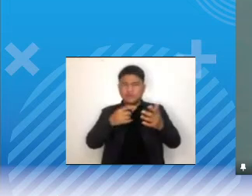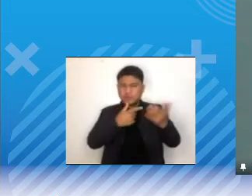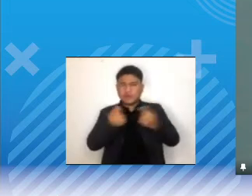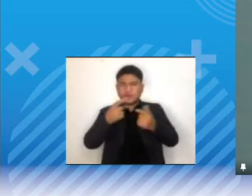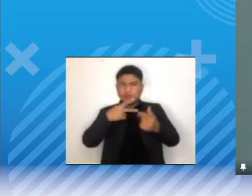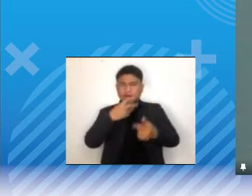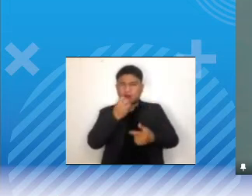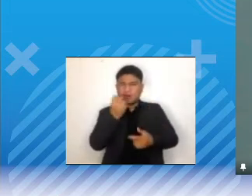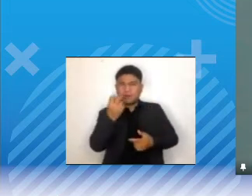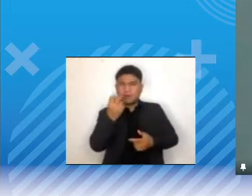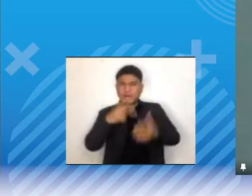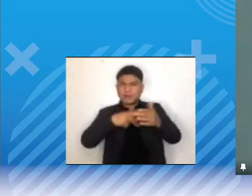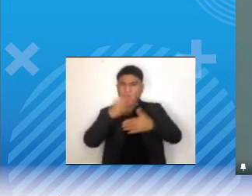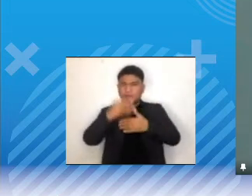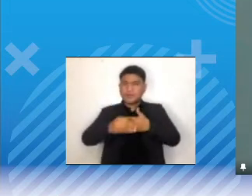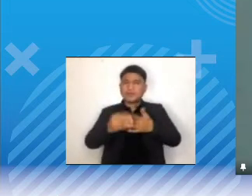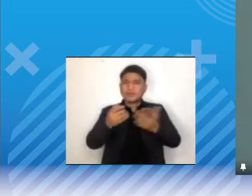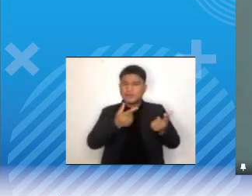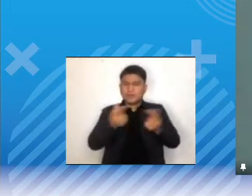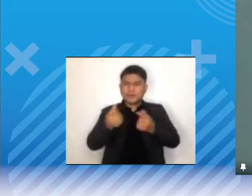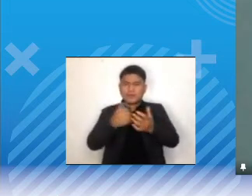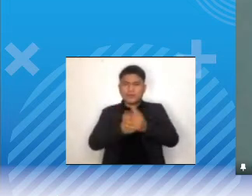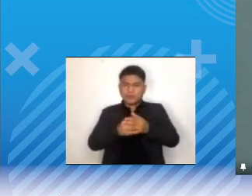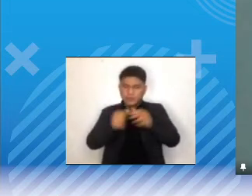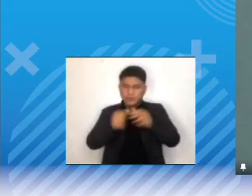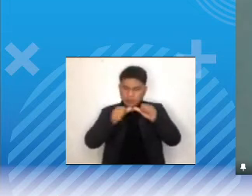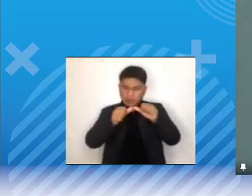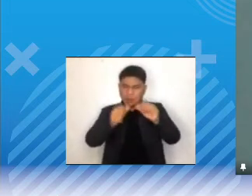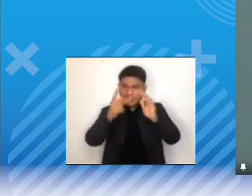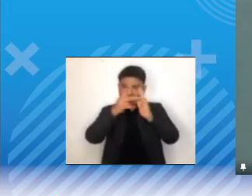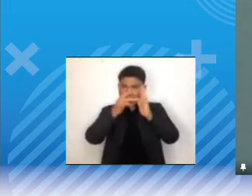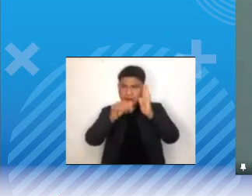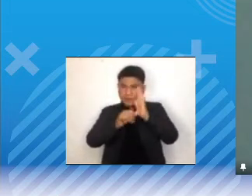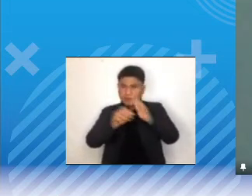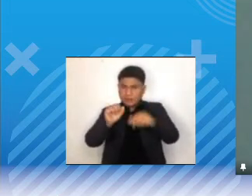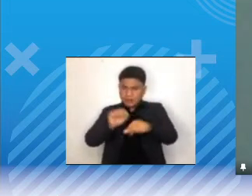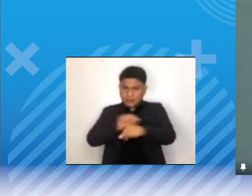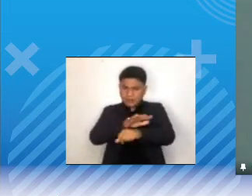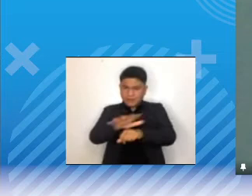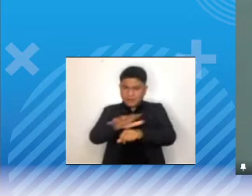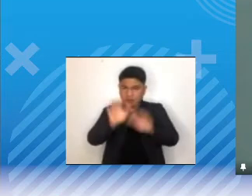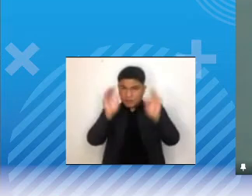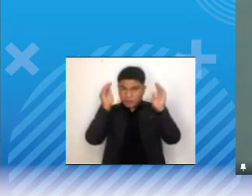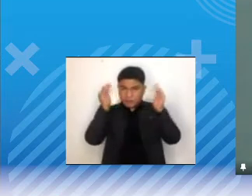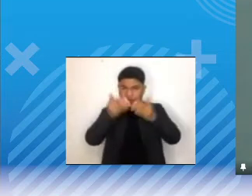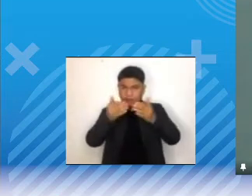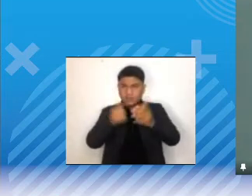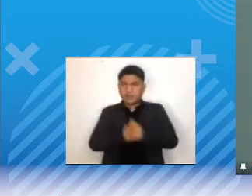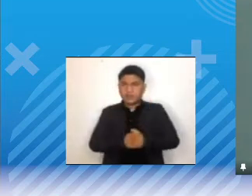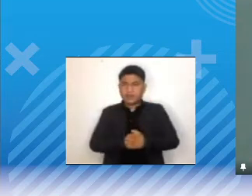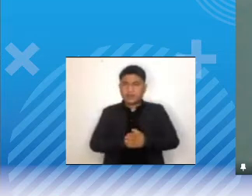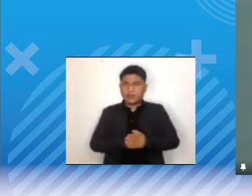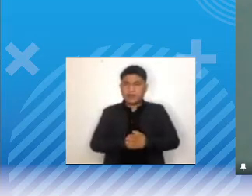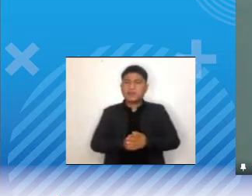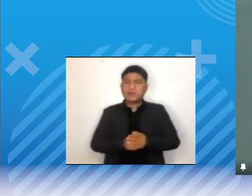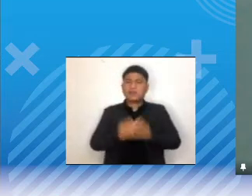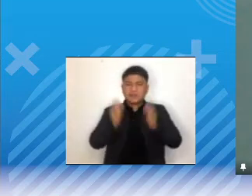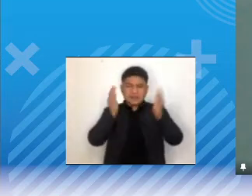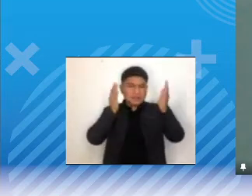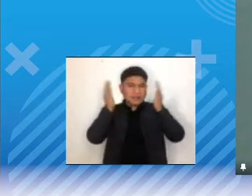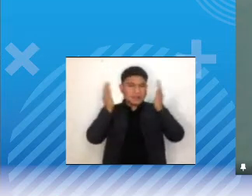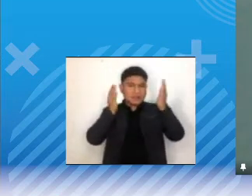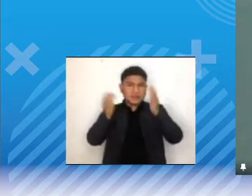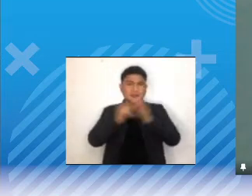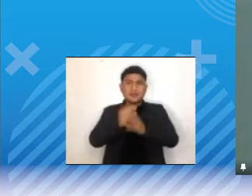by providing nationally consistent policy advice focused on una po dyan yung pre-service teacher growth